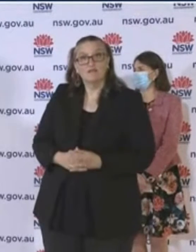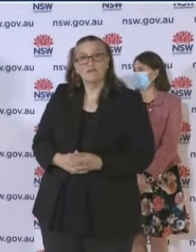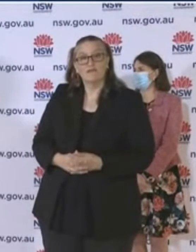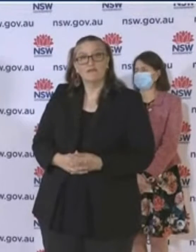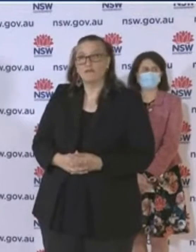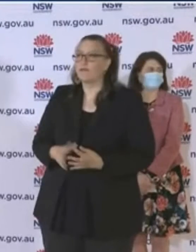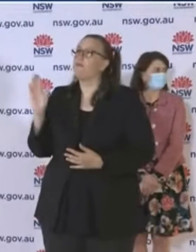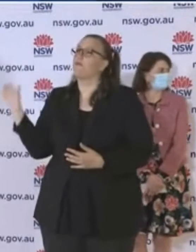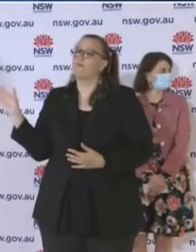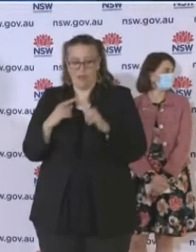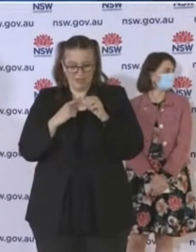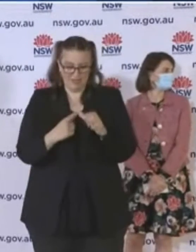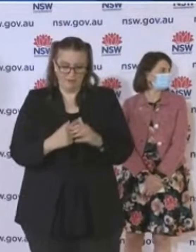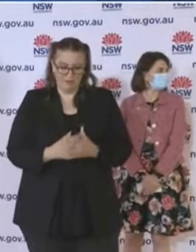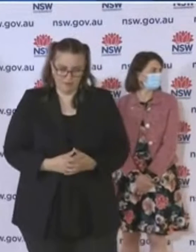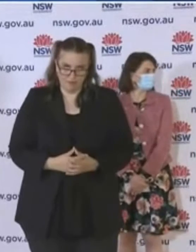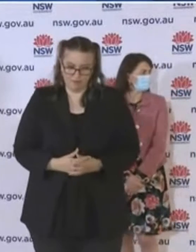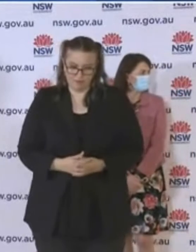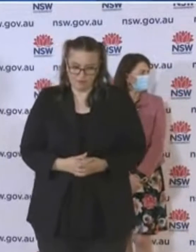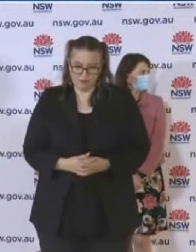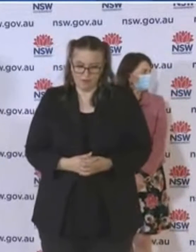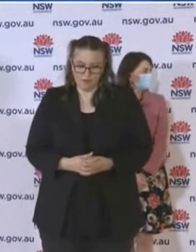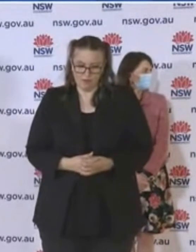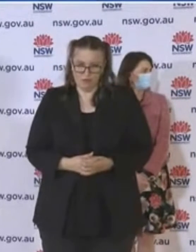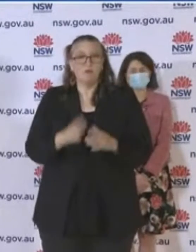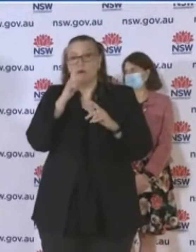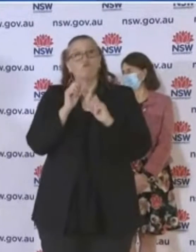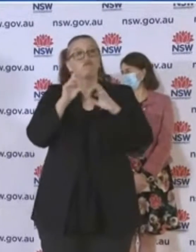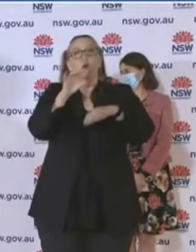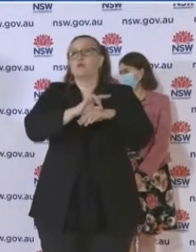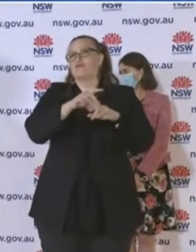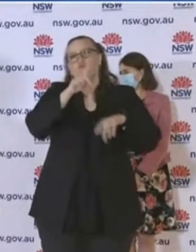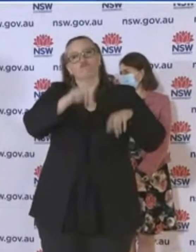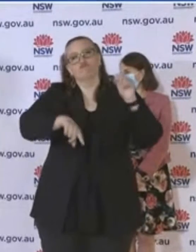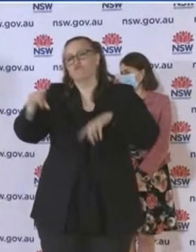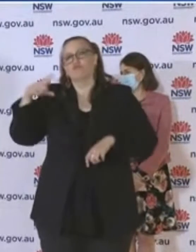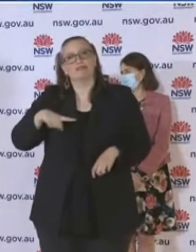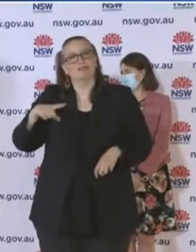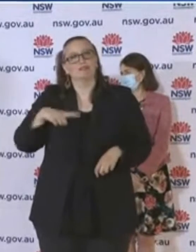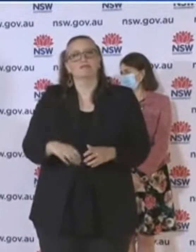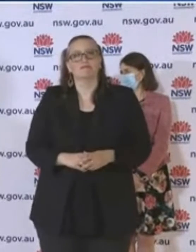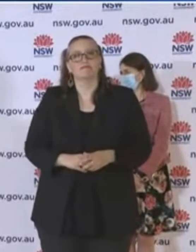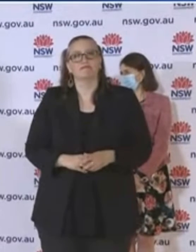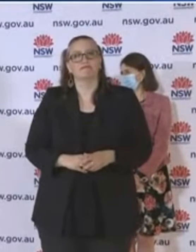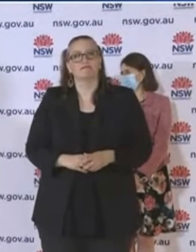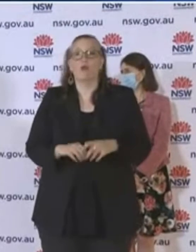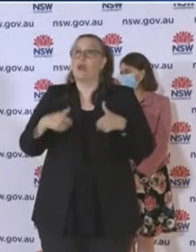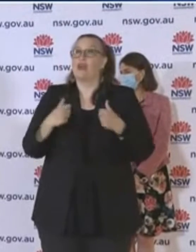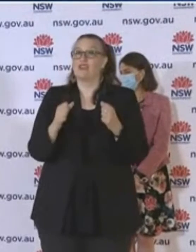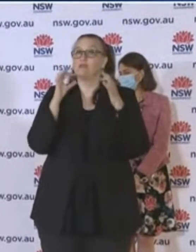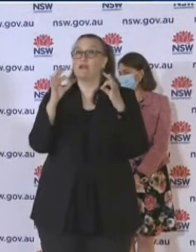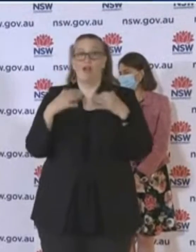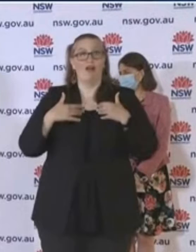health accommodation, for example, we do provide accommodation for people in families, including children and adults if there's a case